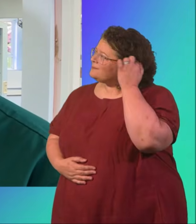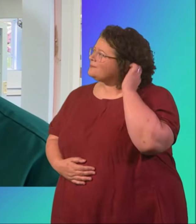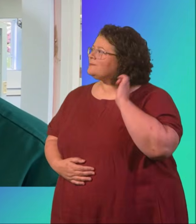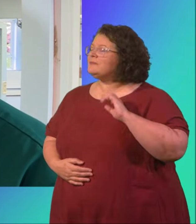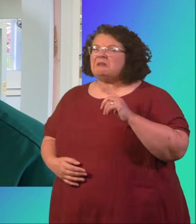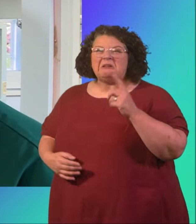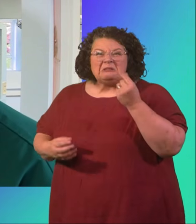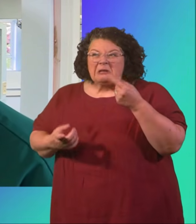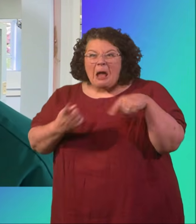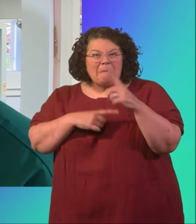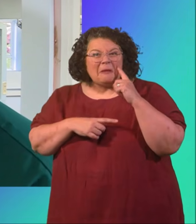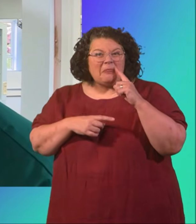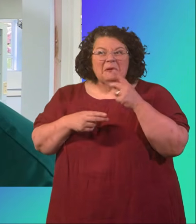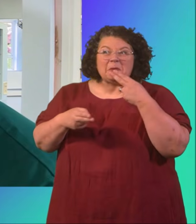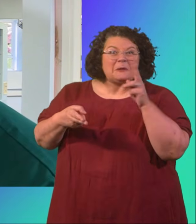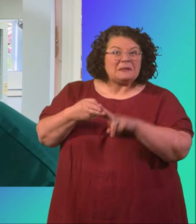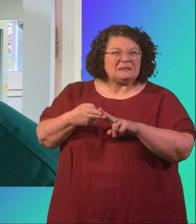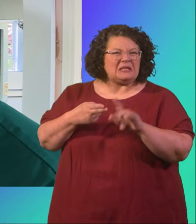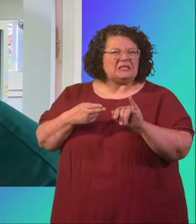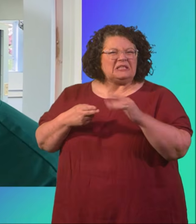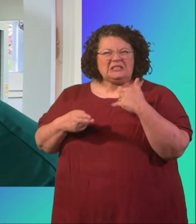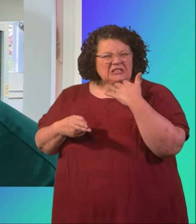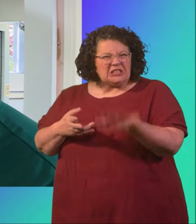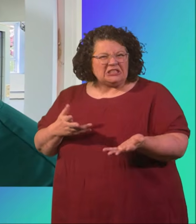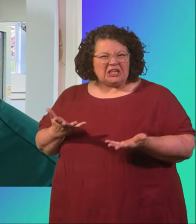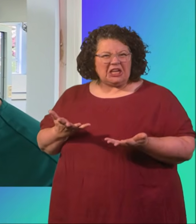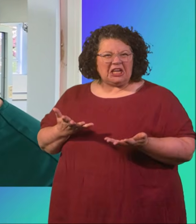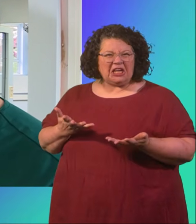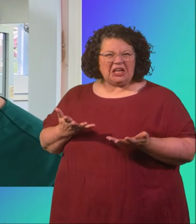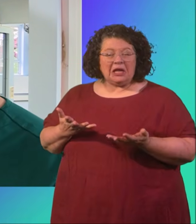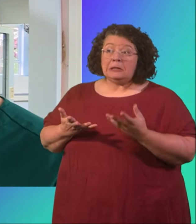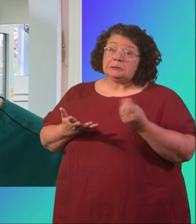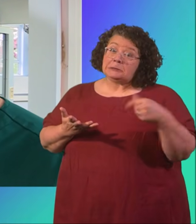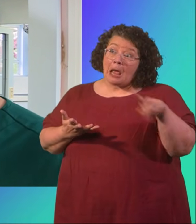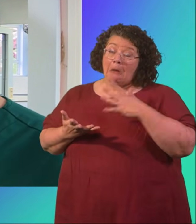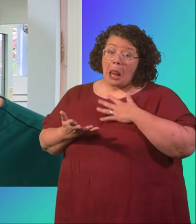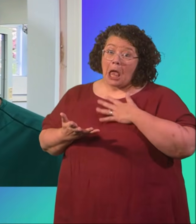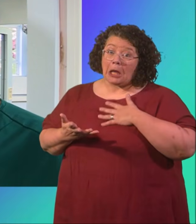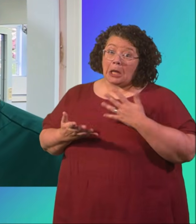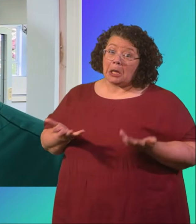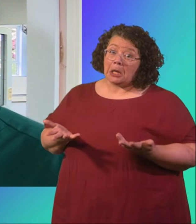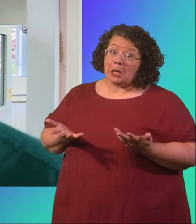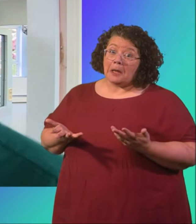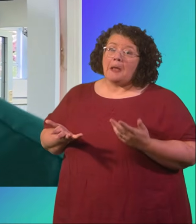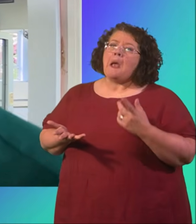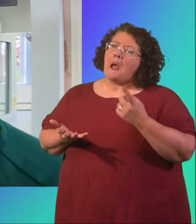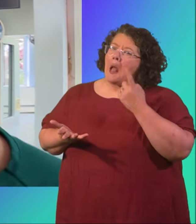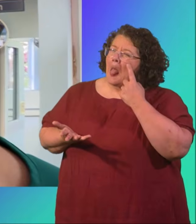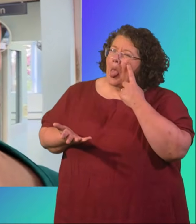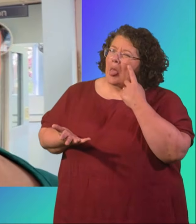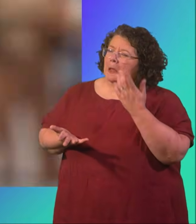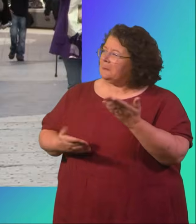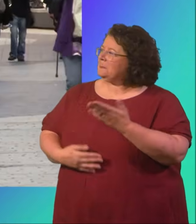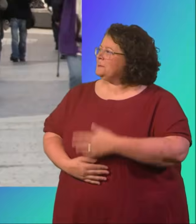Some people think that kissing is disgusting. Well, some people think it's quite nice. Well, take a look at this and make your own mind up.